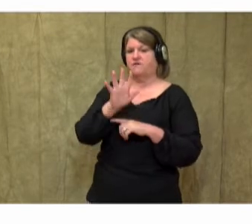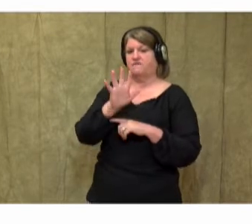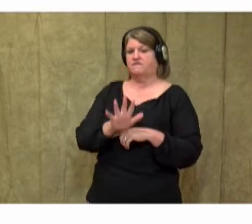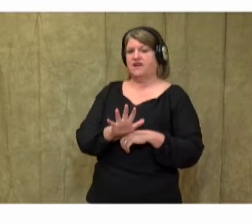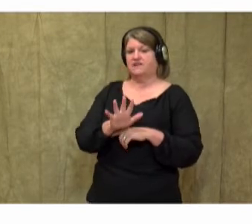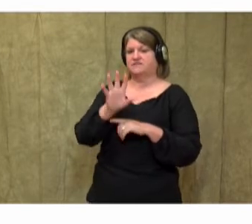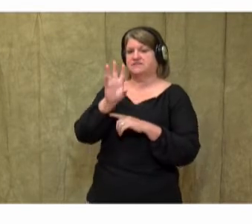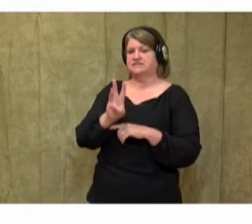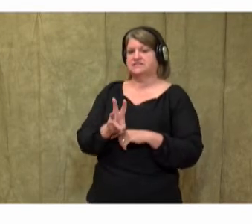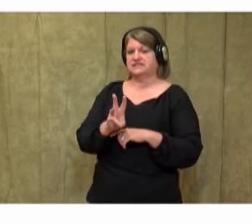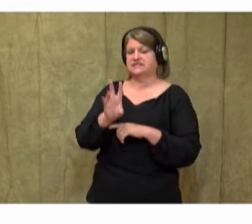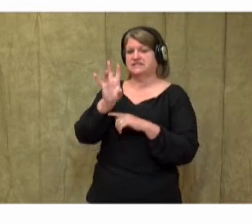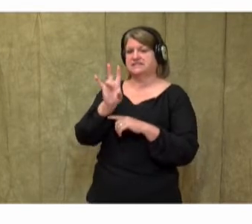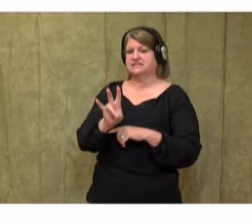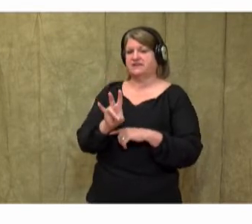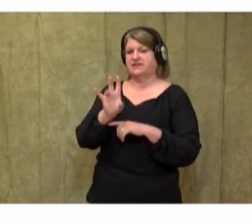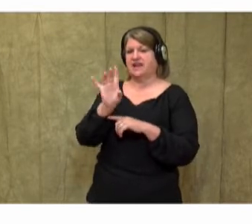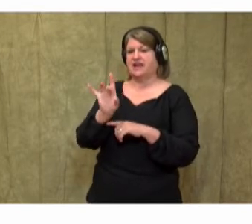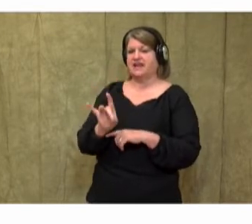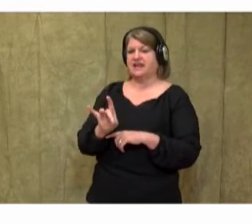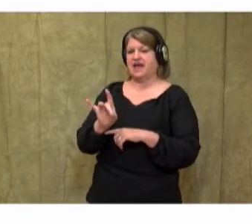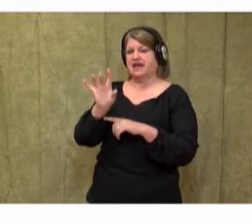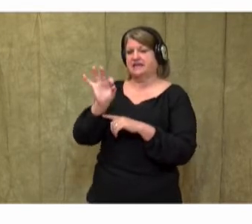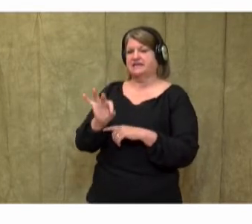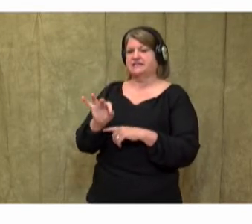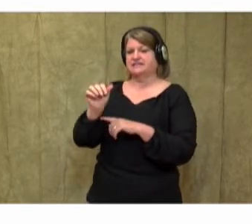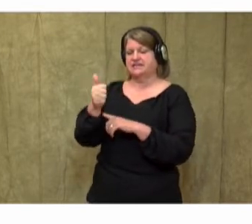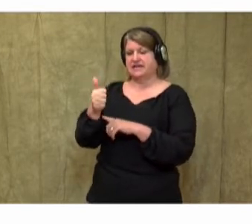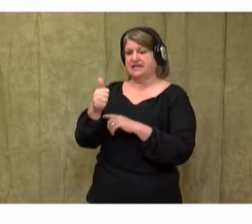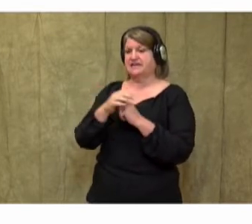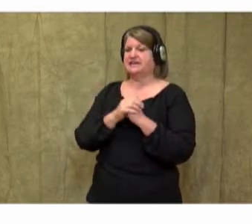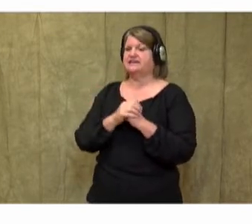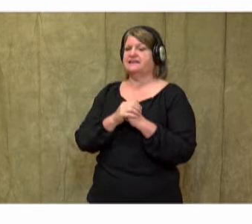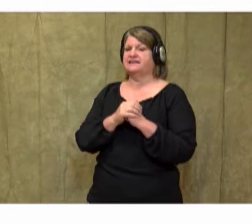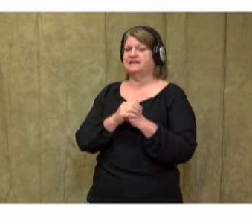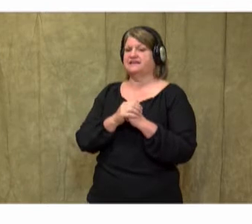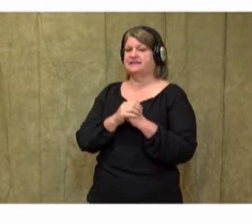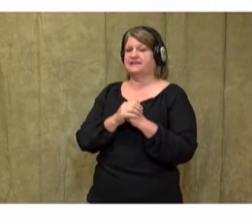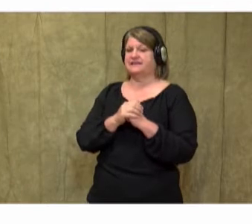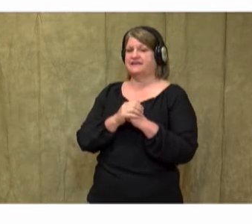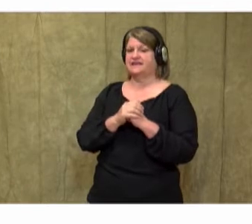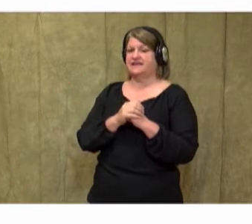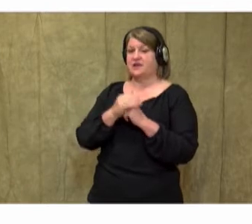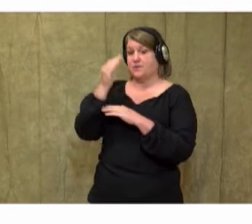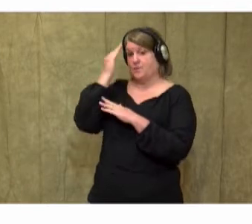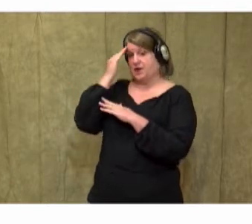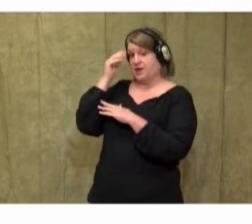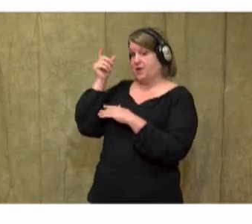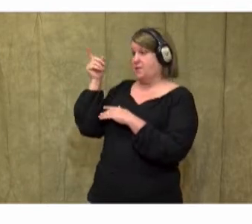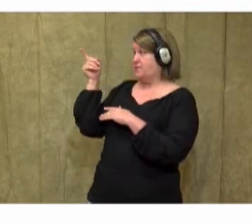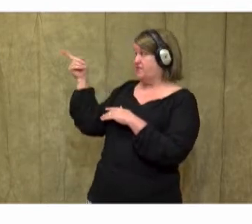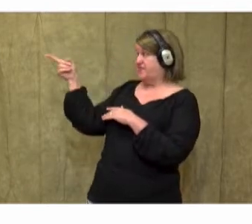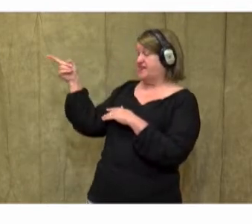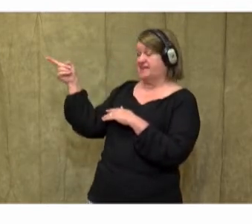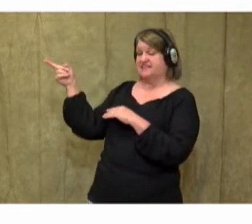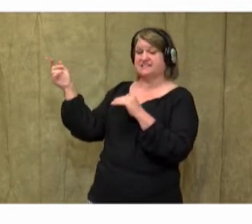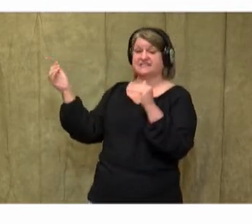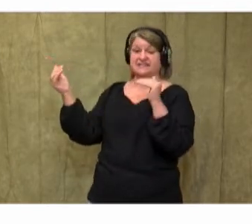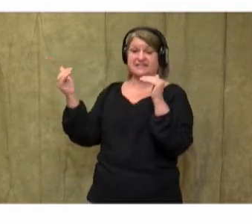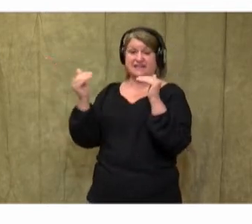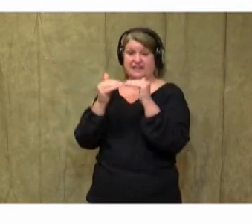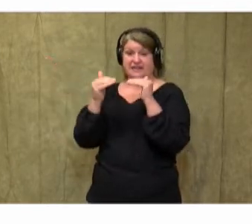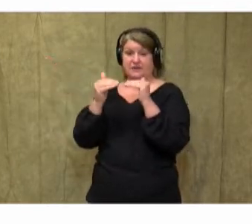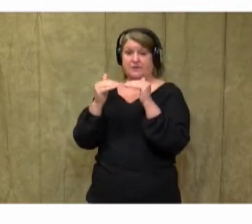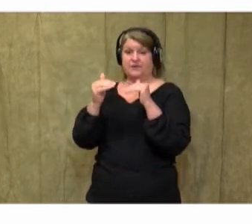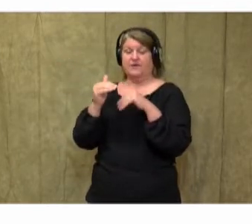5, 6, 7, 8, 9, 10. So we know these make